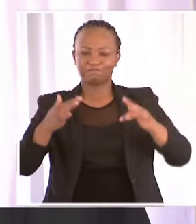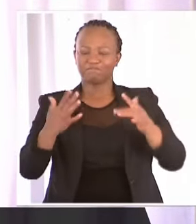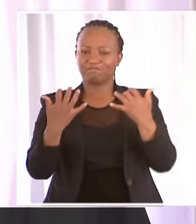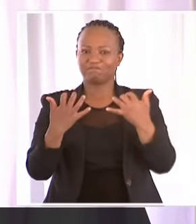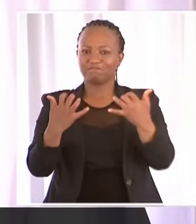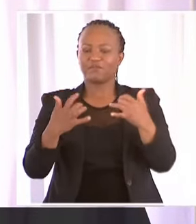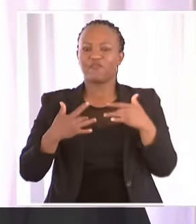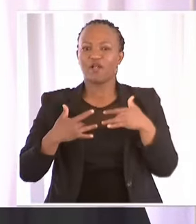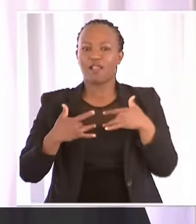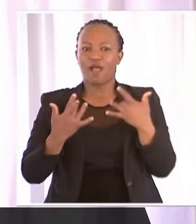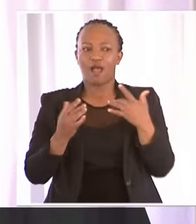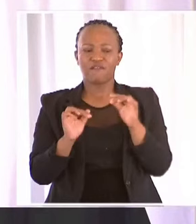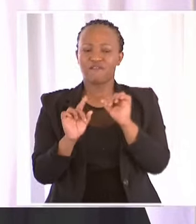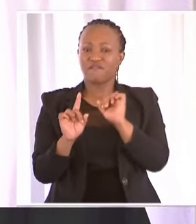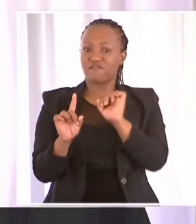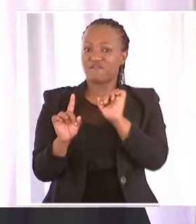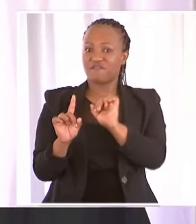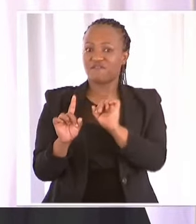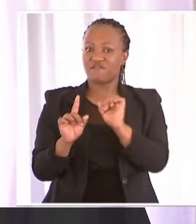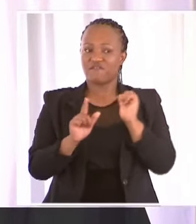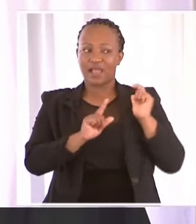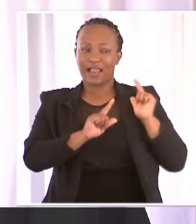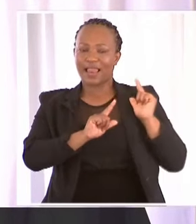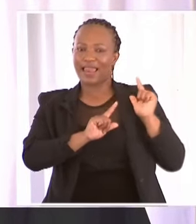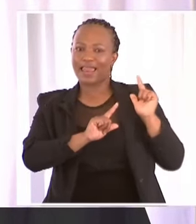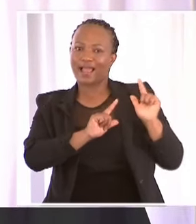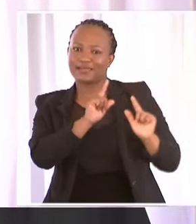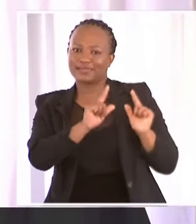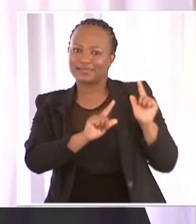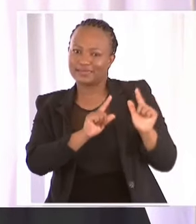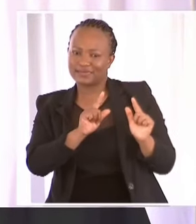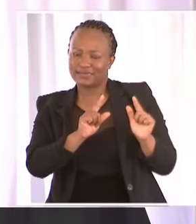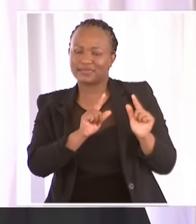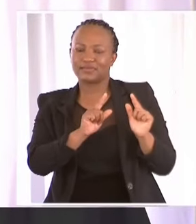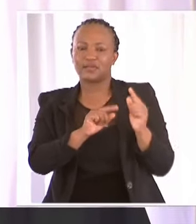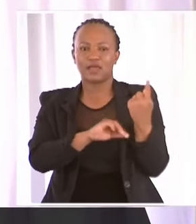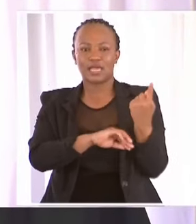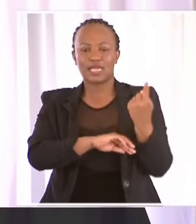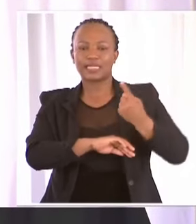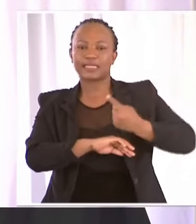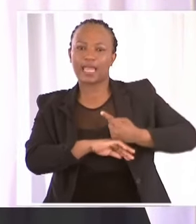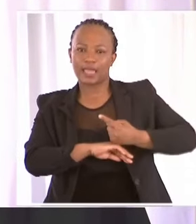life and his legacy. It is a day of